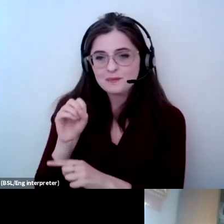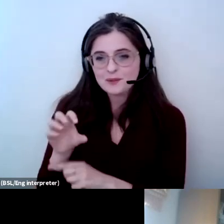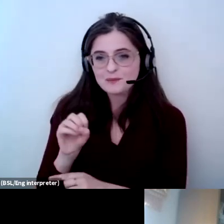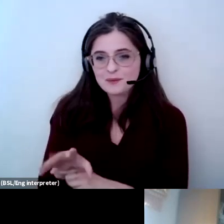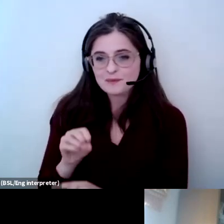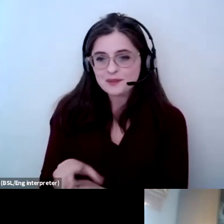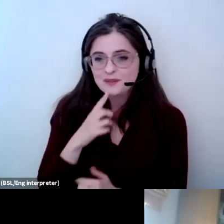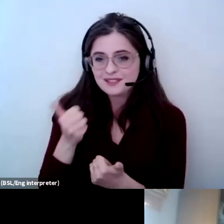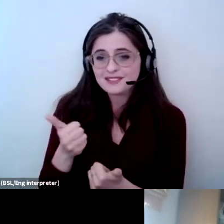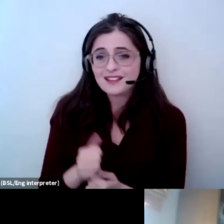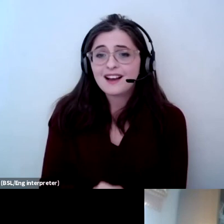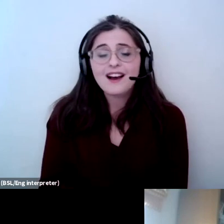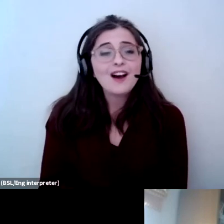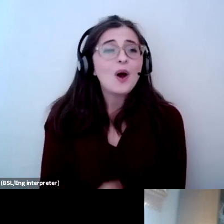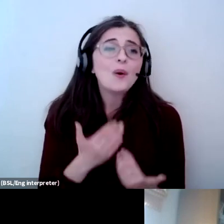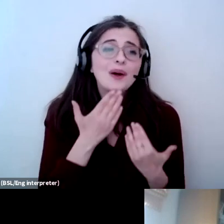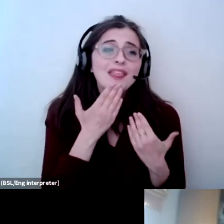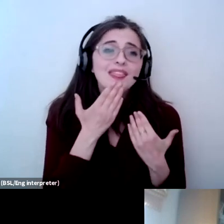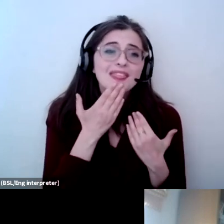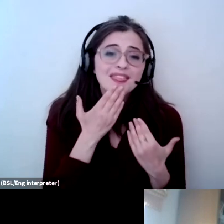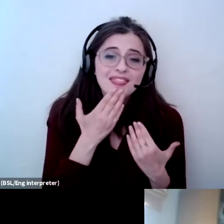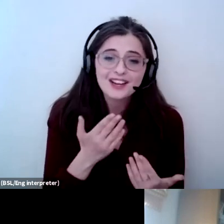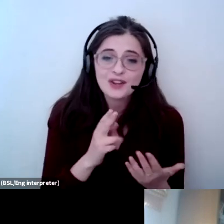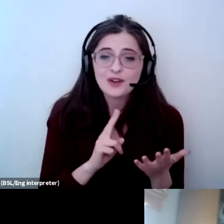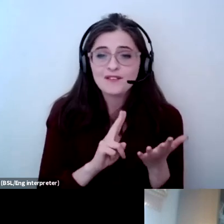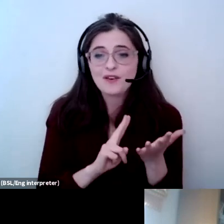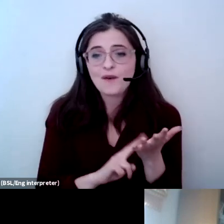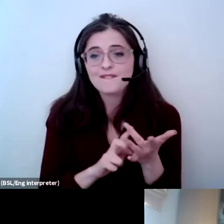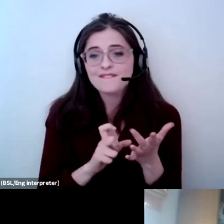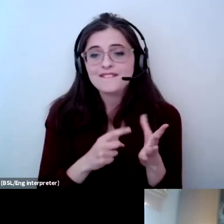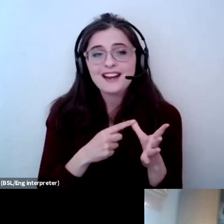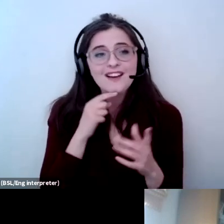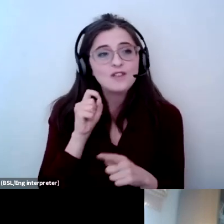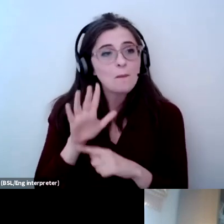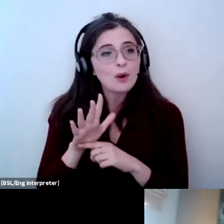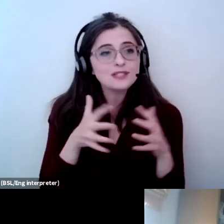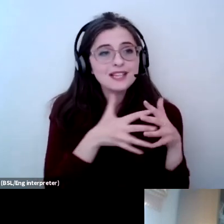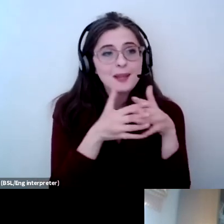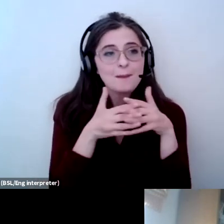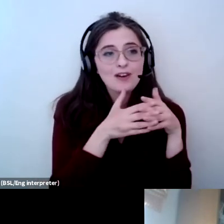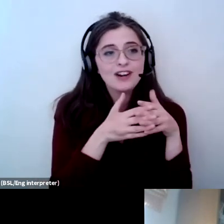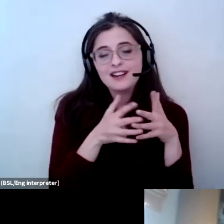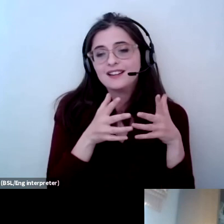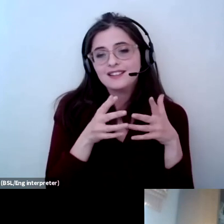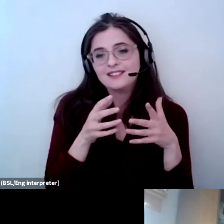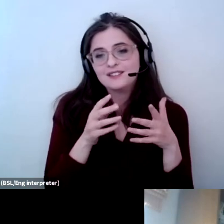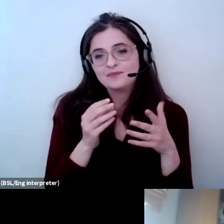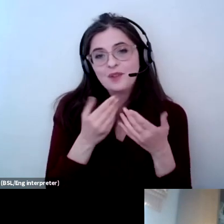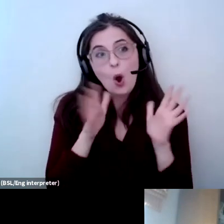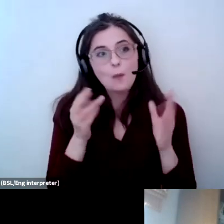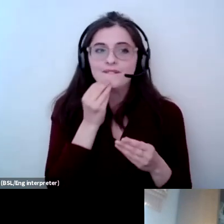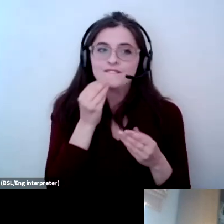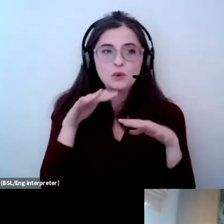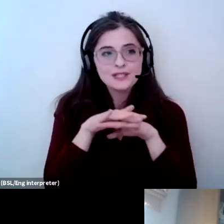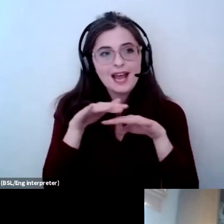thanks for thank you to Vika for sharing the US one. There we are, she shared it for you. So that's great. Well,